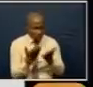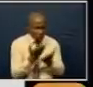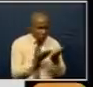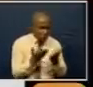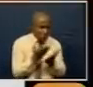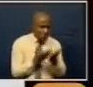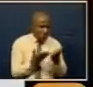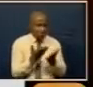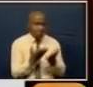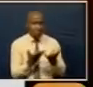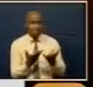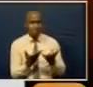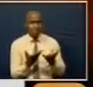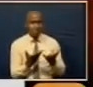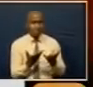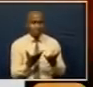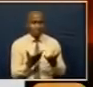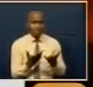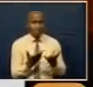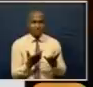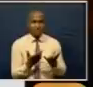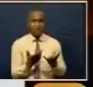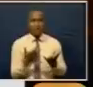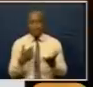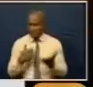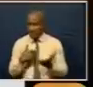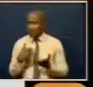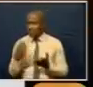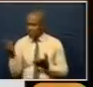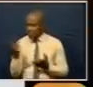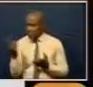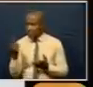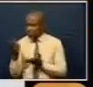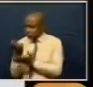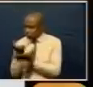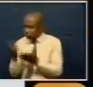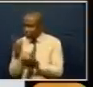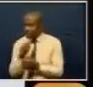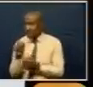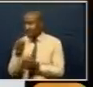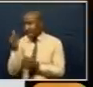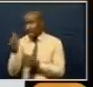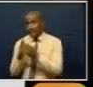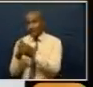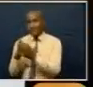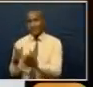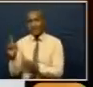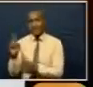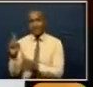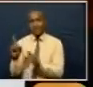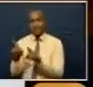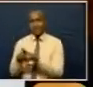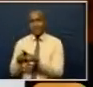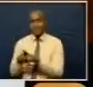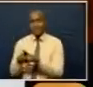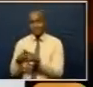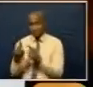What's the latest? I've been able to speak to both of them and also other leaders in Nairobi. Number